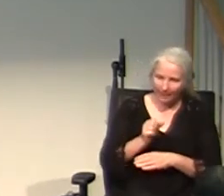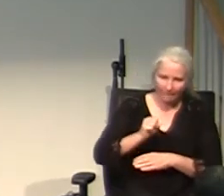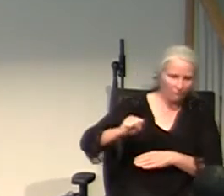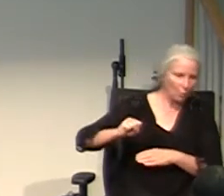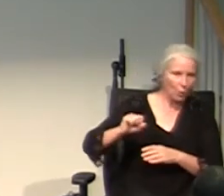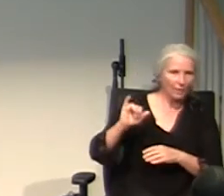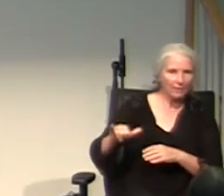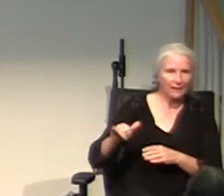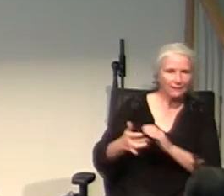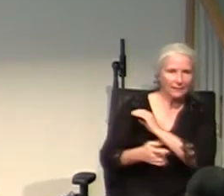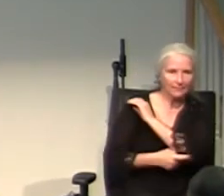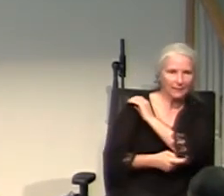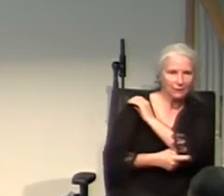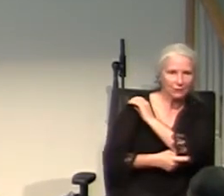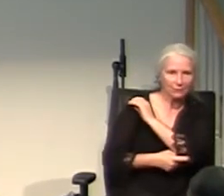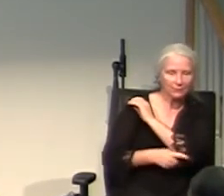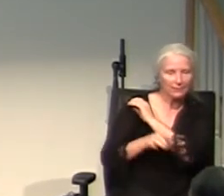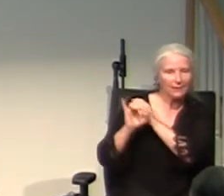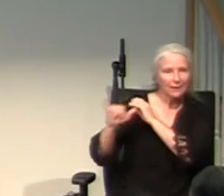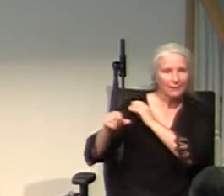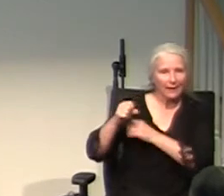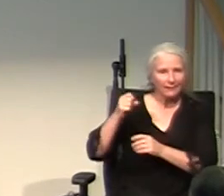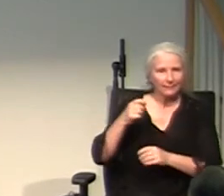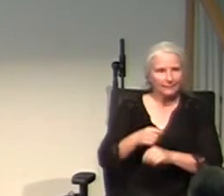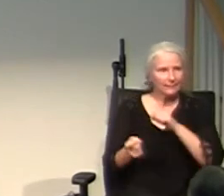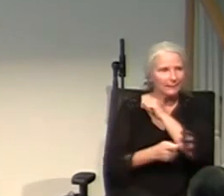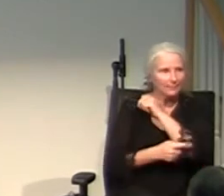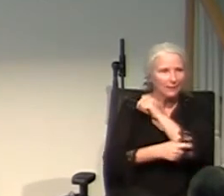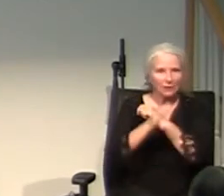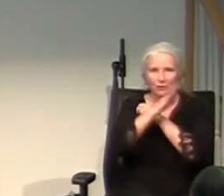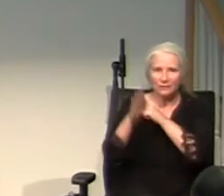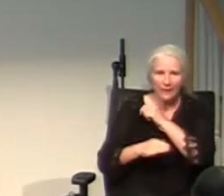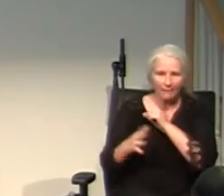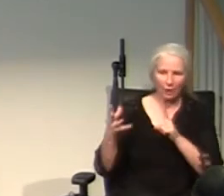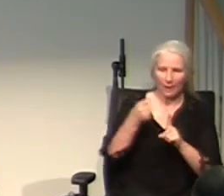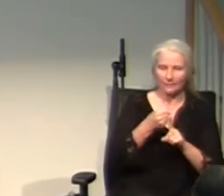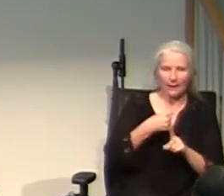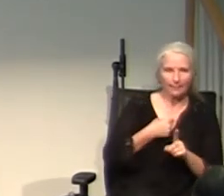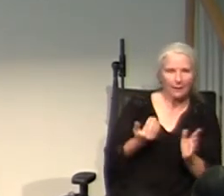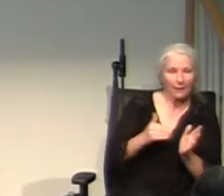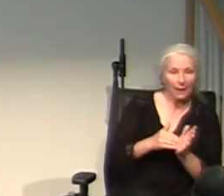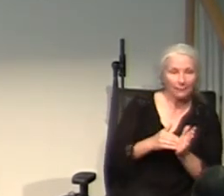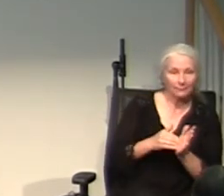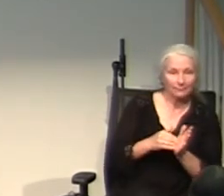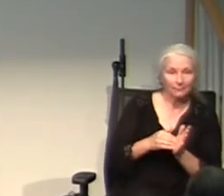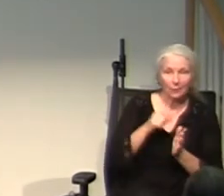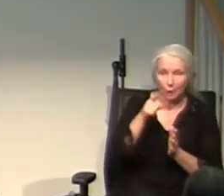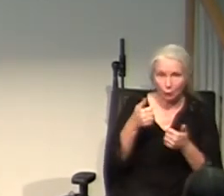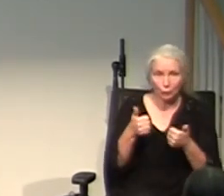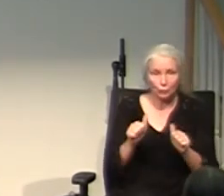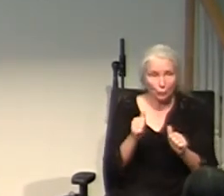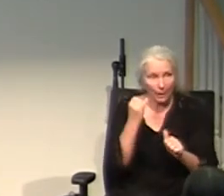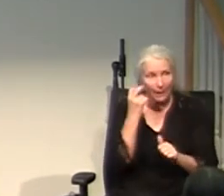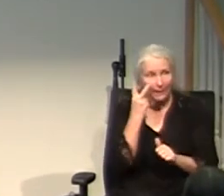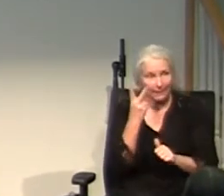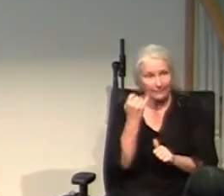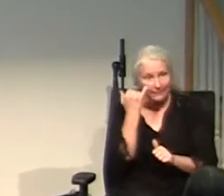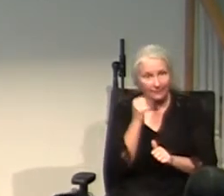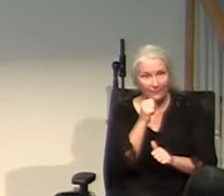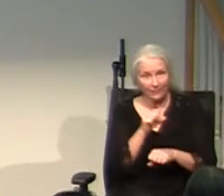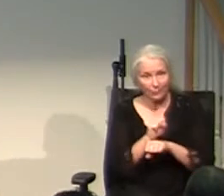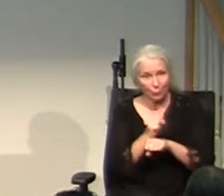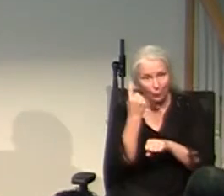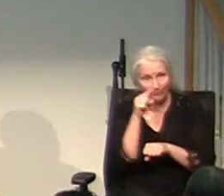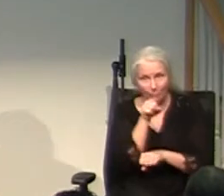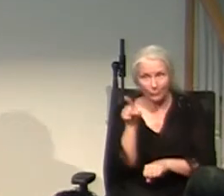again. It's been several years now. Try it. See if you won't like it. Now, there's another one